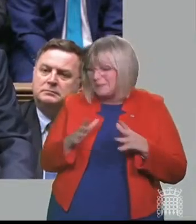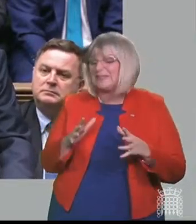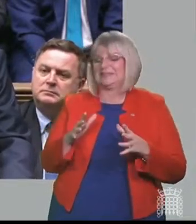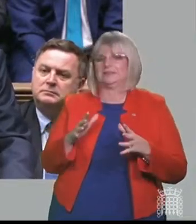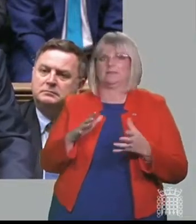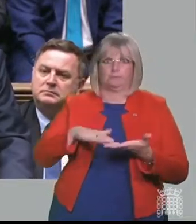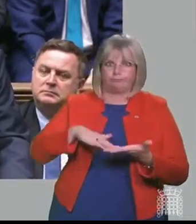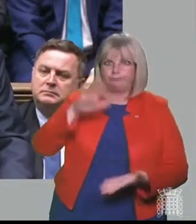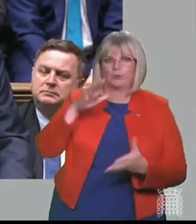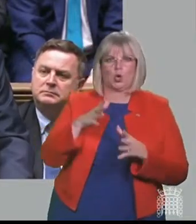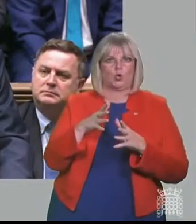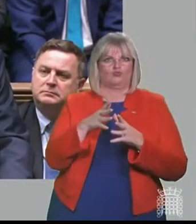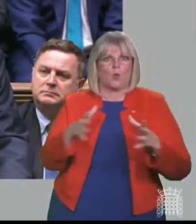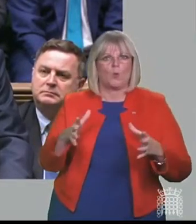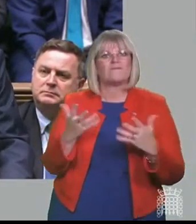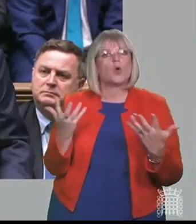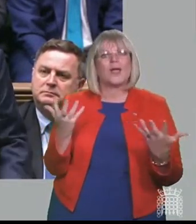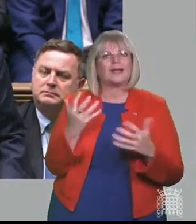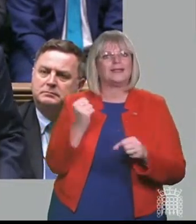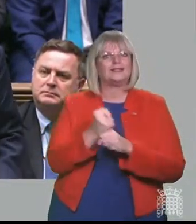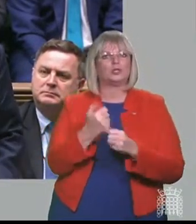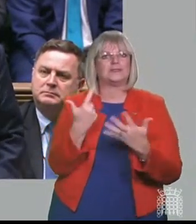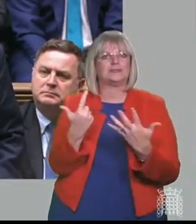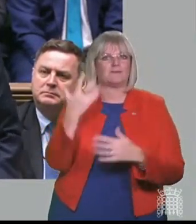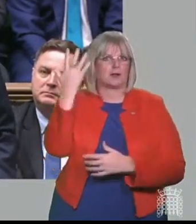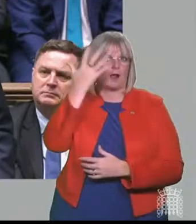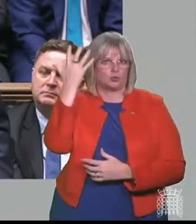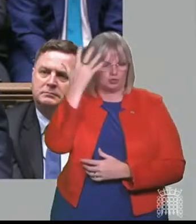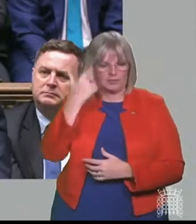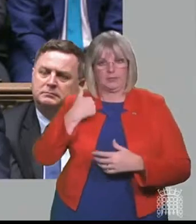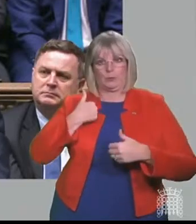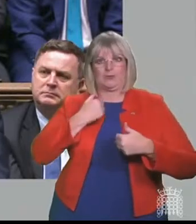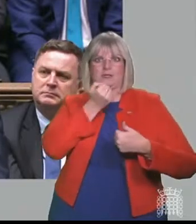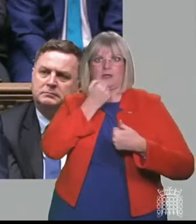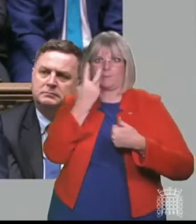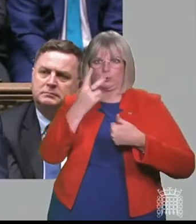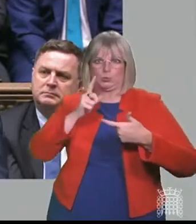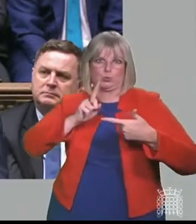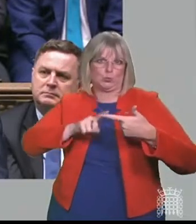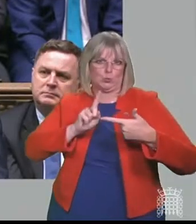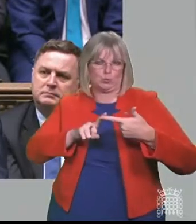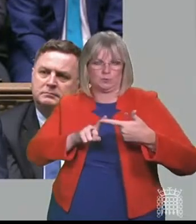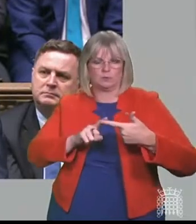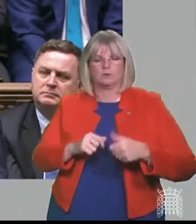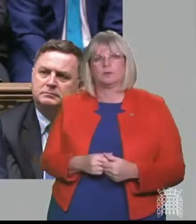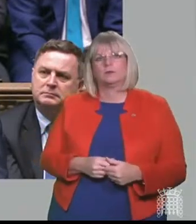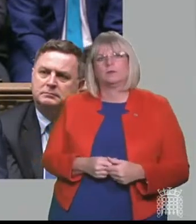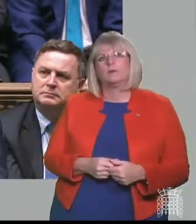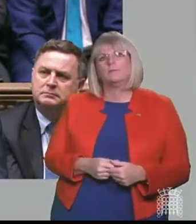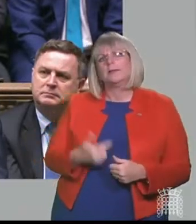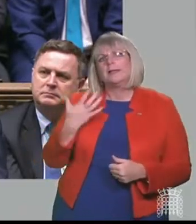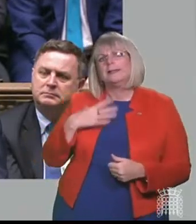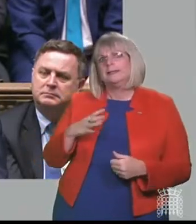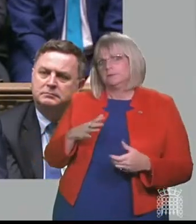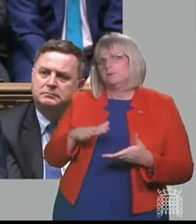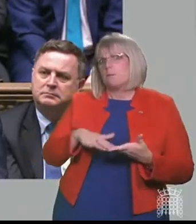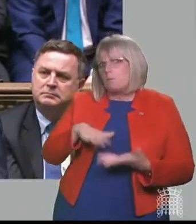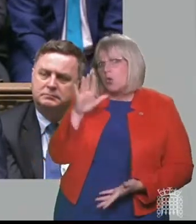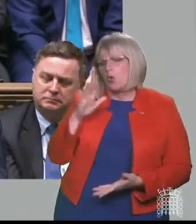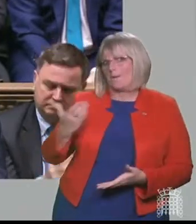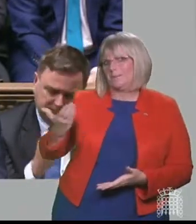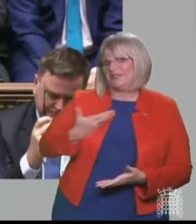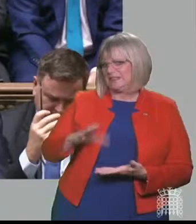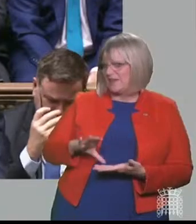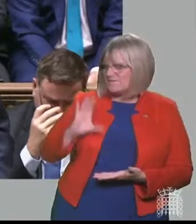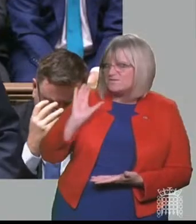country. However, if we're to raise productivity, we need to increase business investment further.